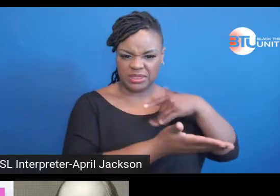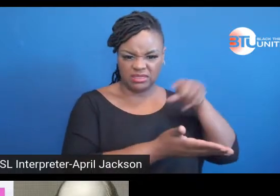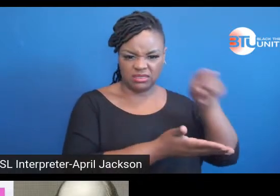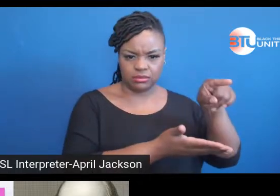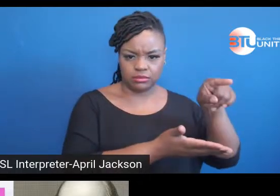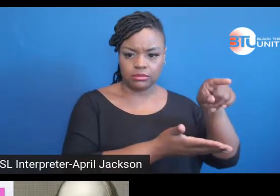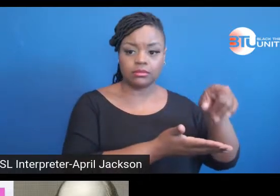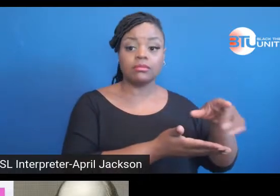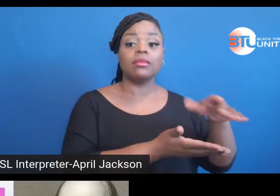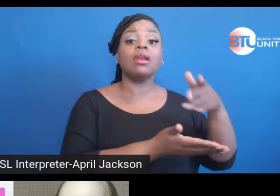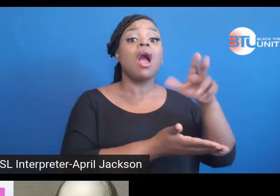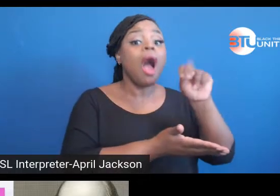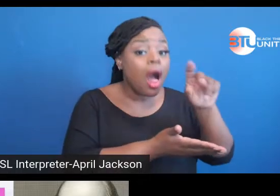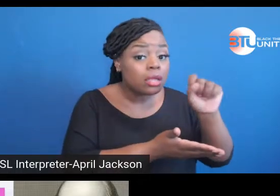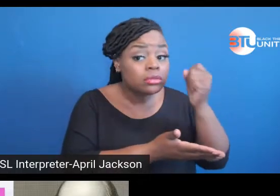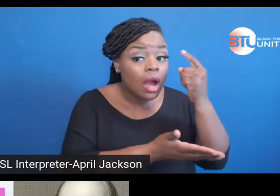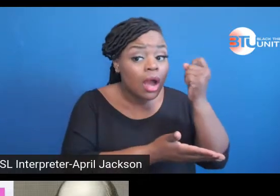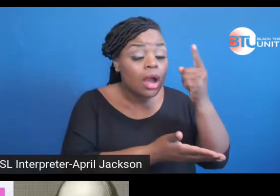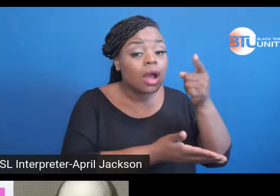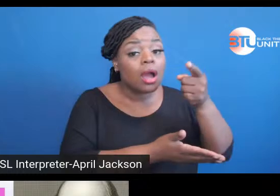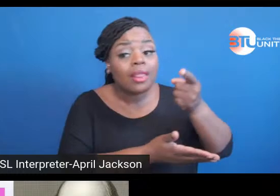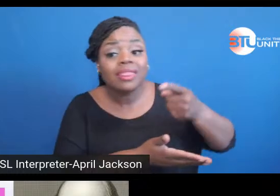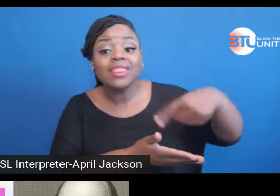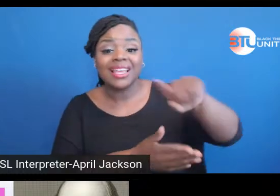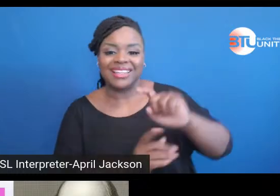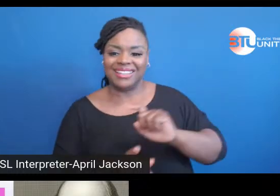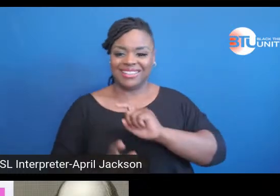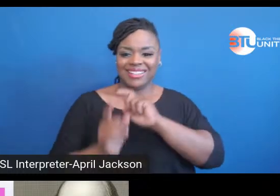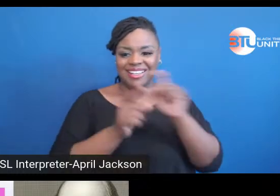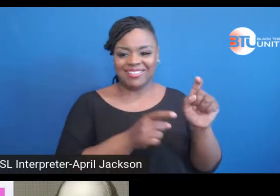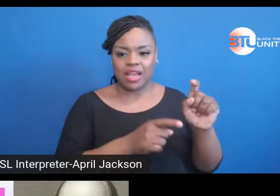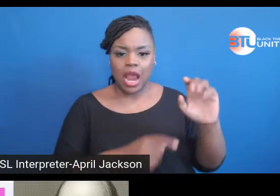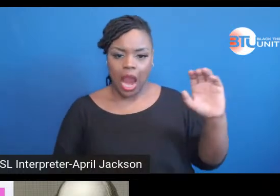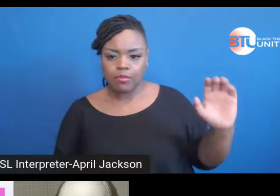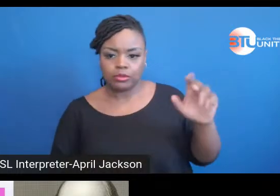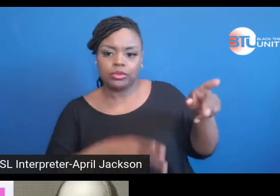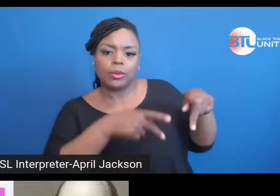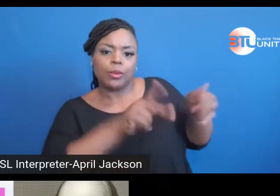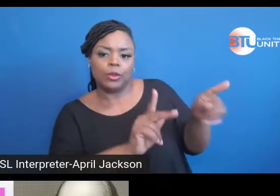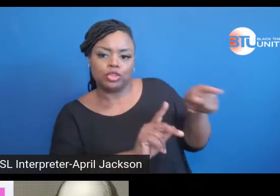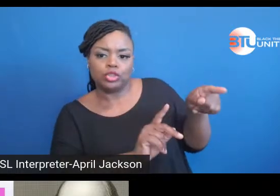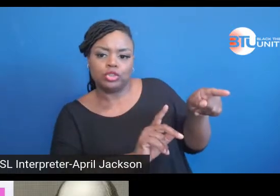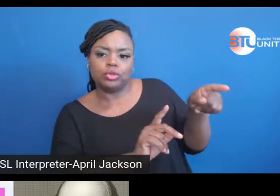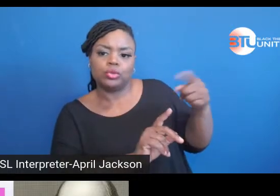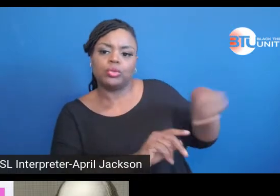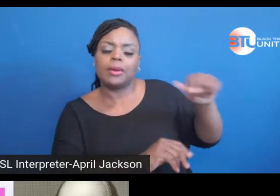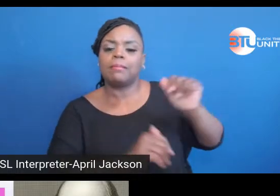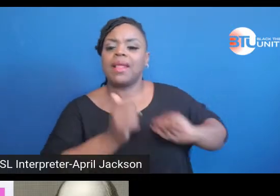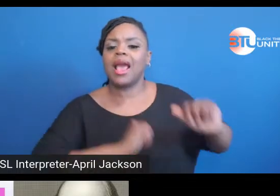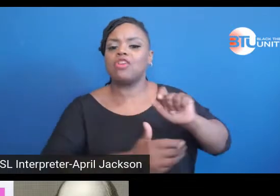copyright to the playwright. And there's a process and that has to be in writing.